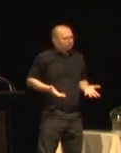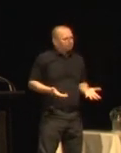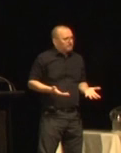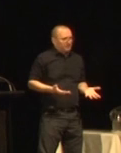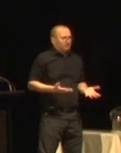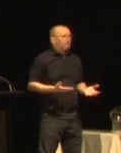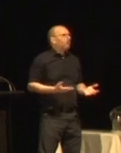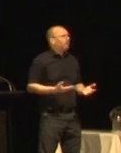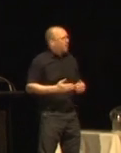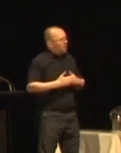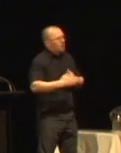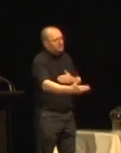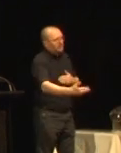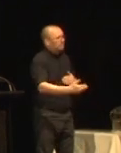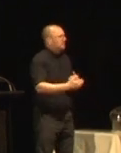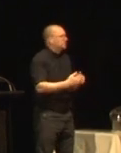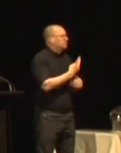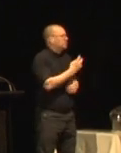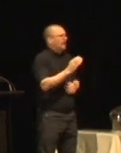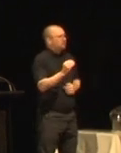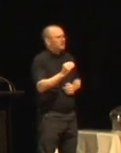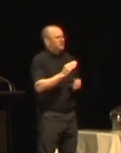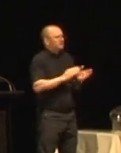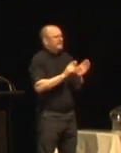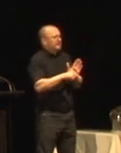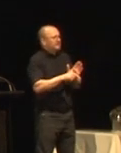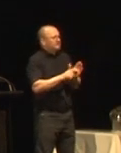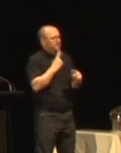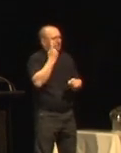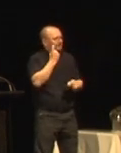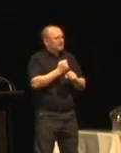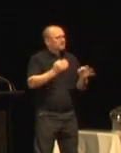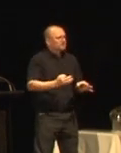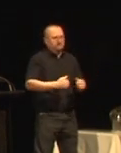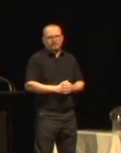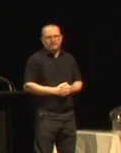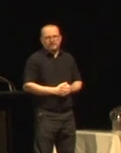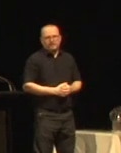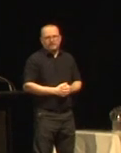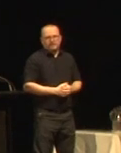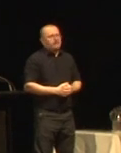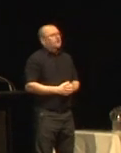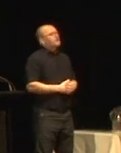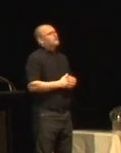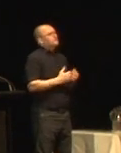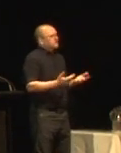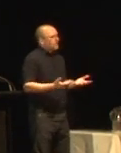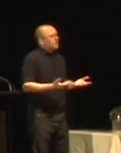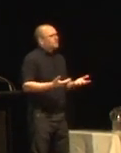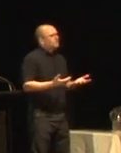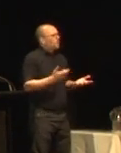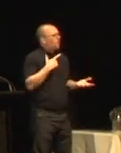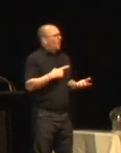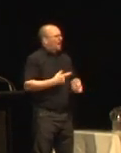or 200 milliseconds to just consider the whole thing. And I bring this up for fun, but also to make a few points about the